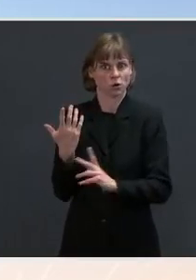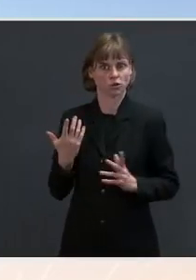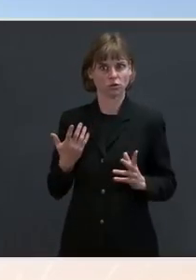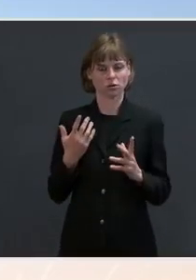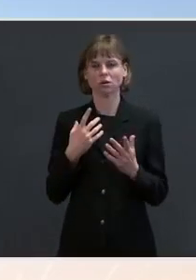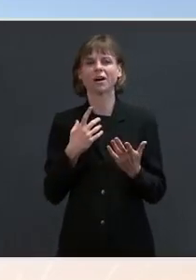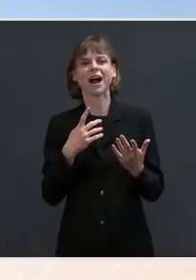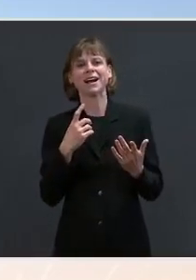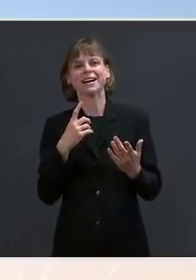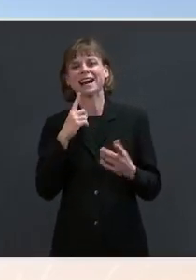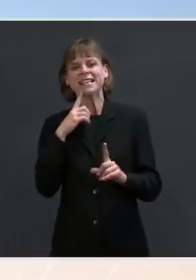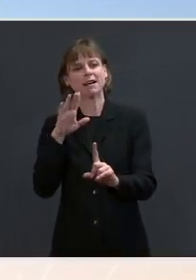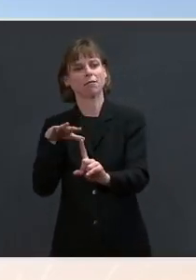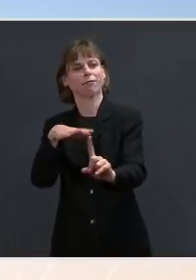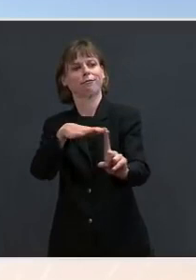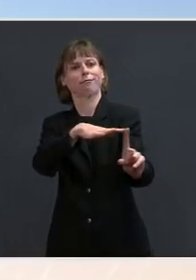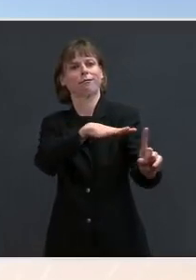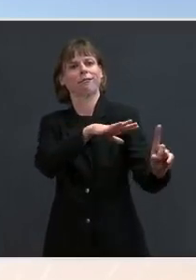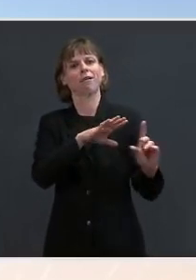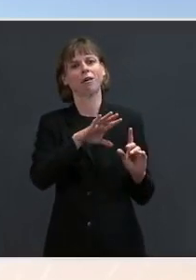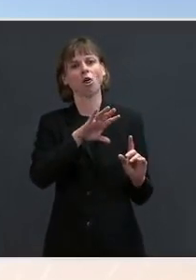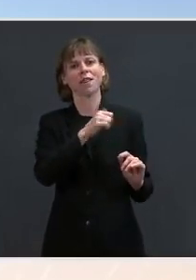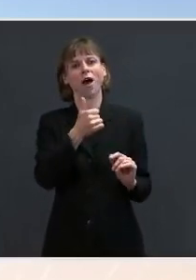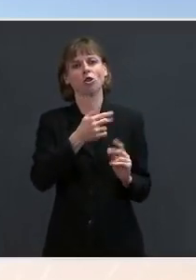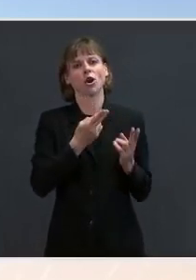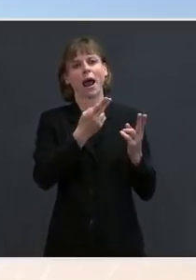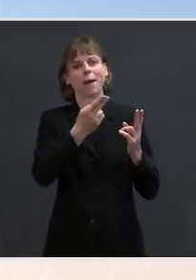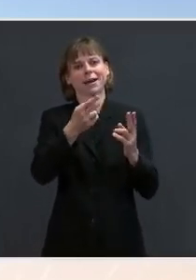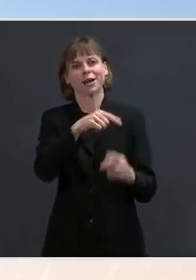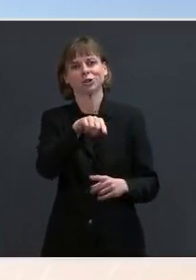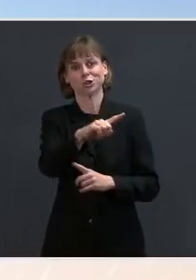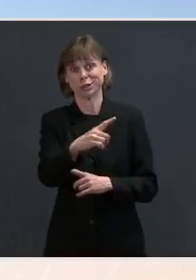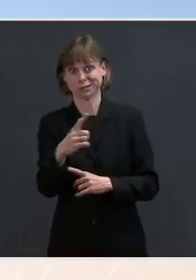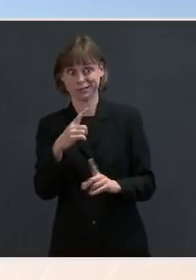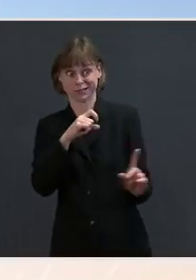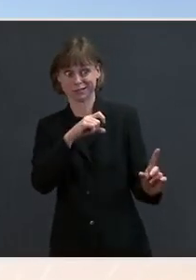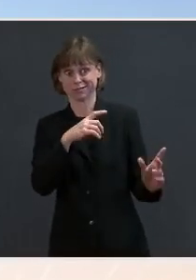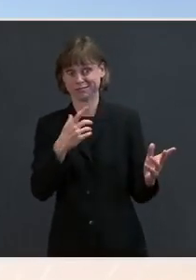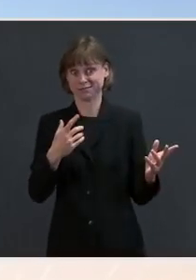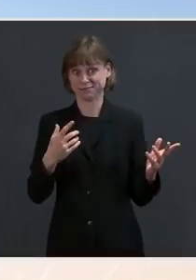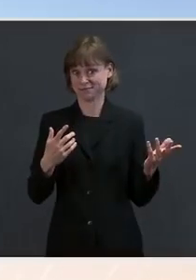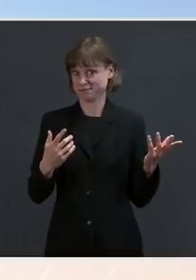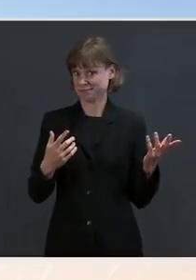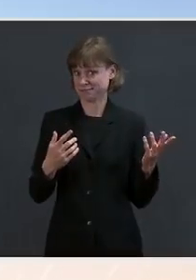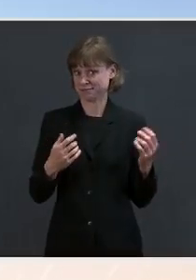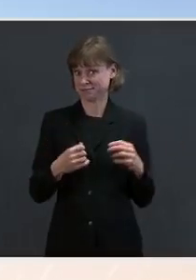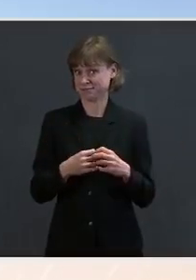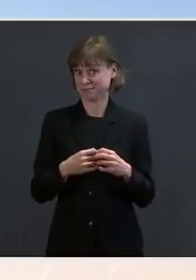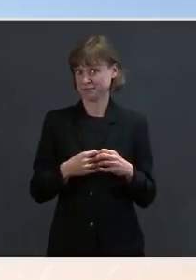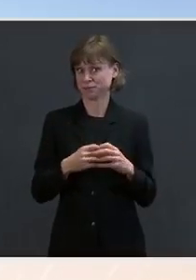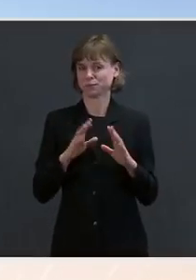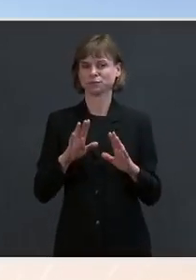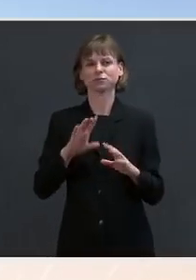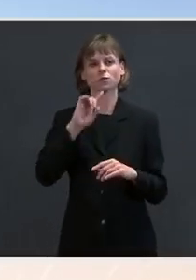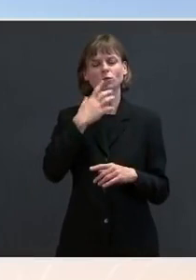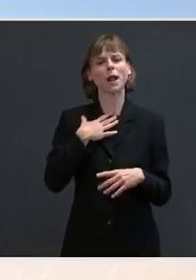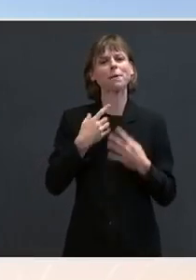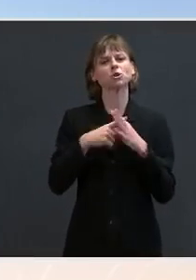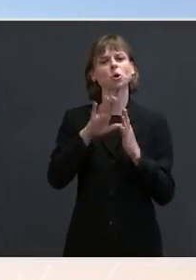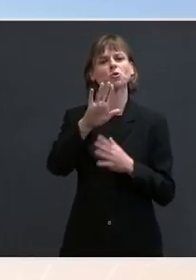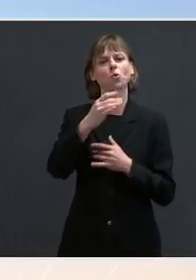signal for the rest of the other nominations and other legislation if you lose the Democrats? Sure. Well, let me start with the last question